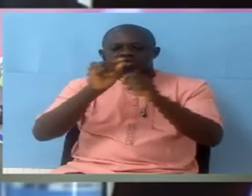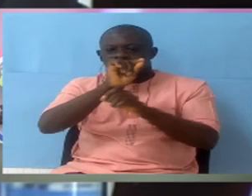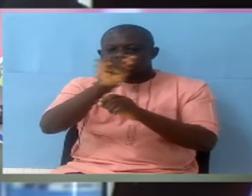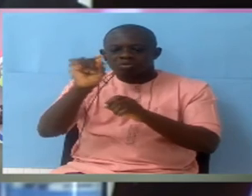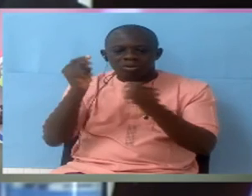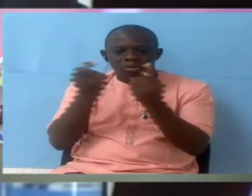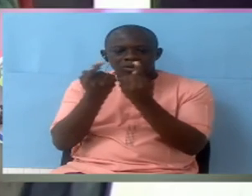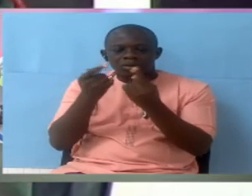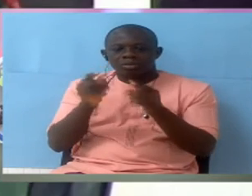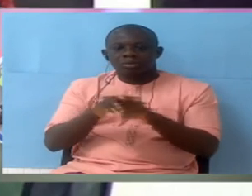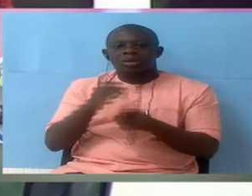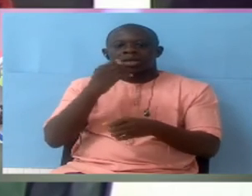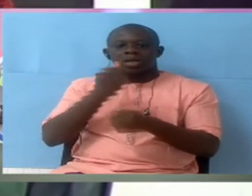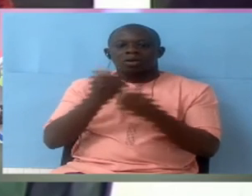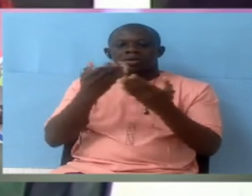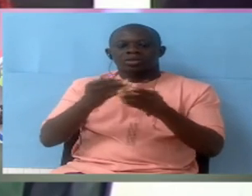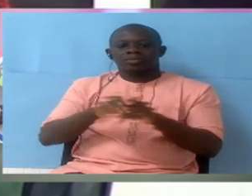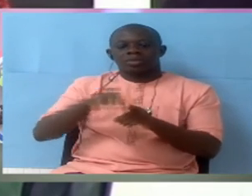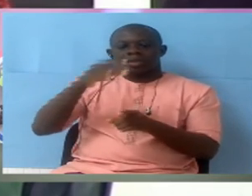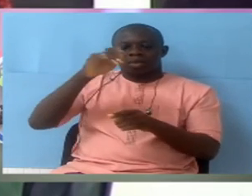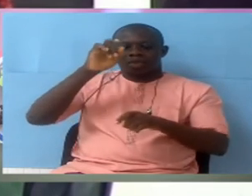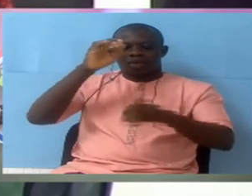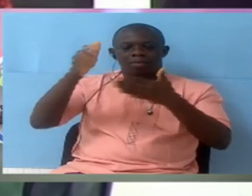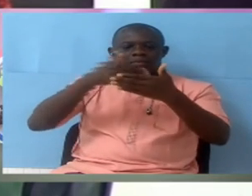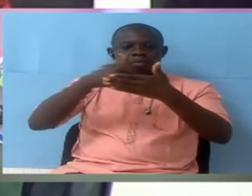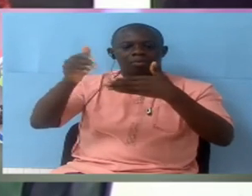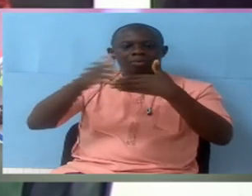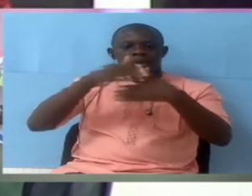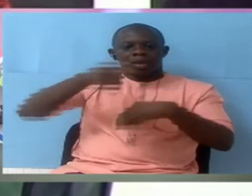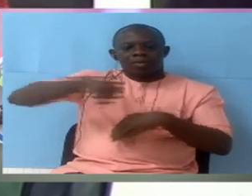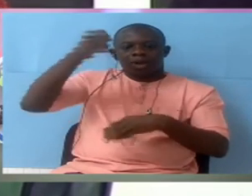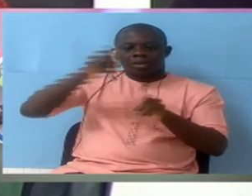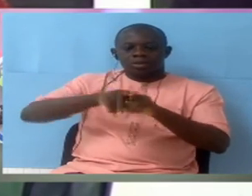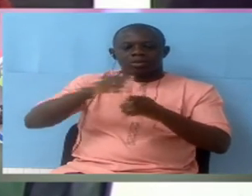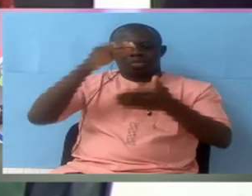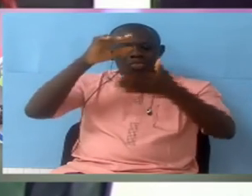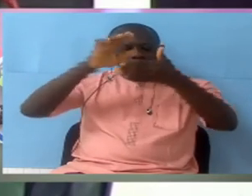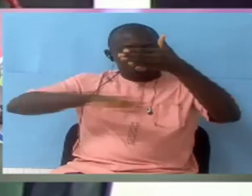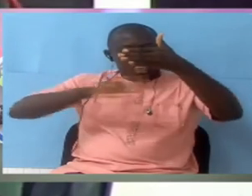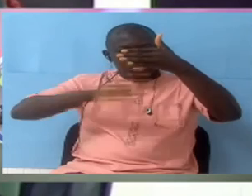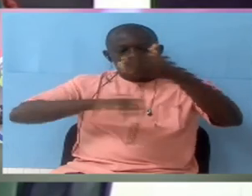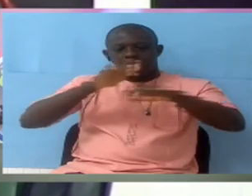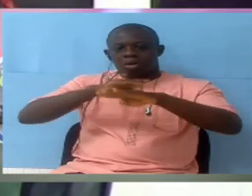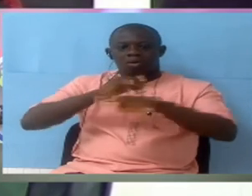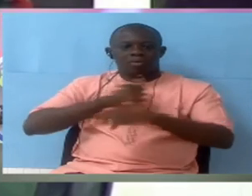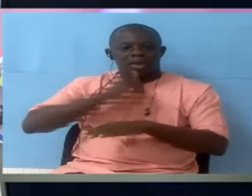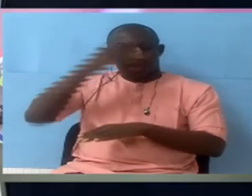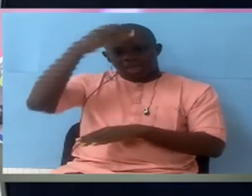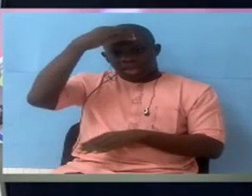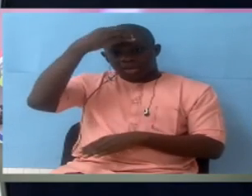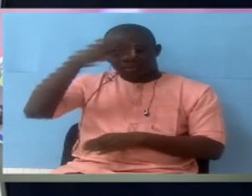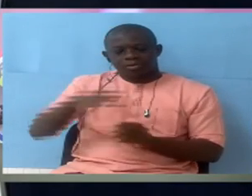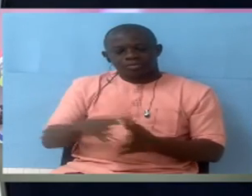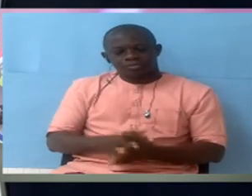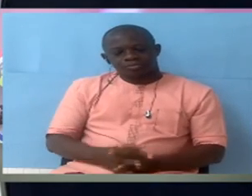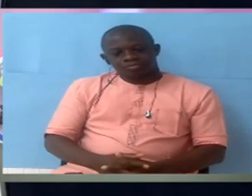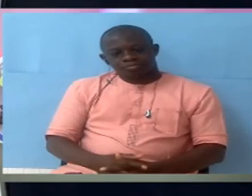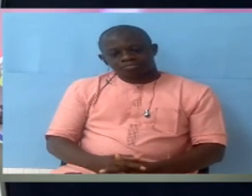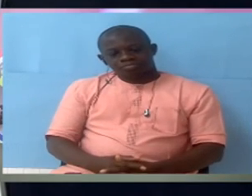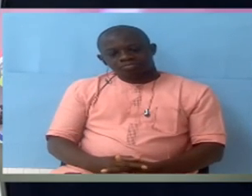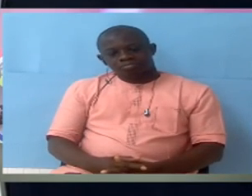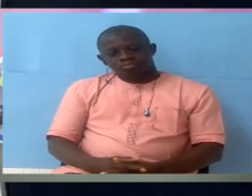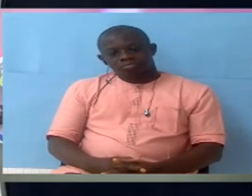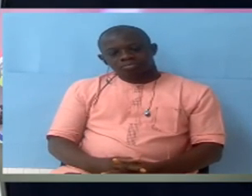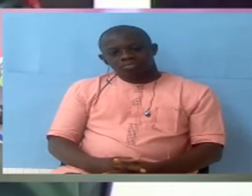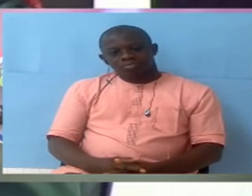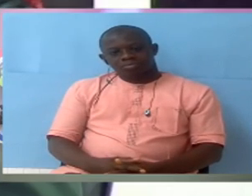And the plastic bag melt on my head. Be musi nylon bi sey ci suma bopa bi. Then